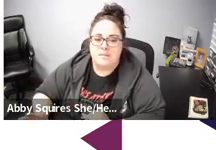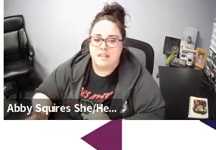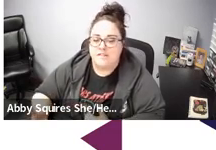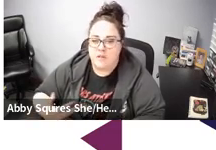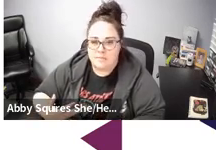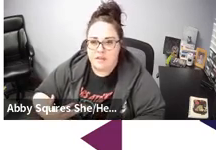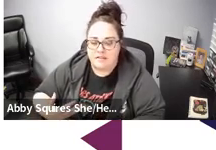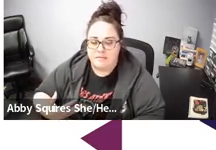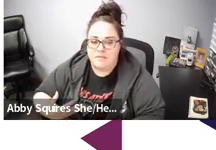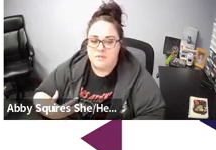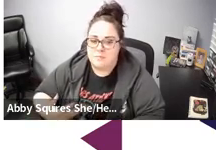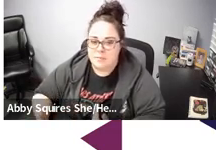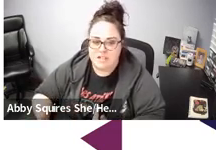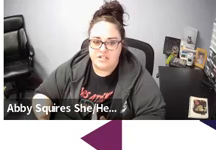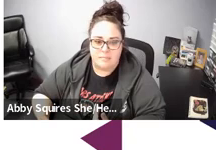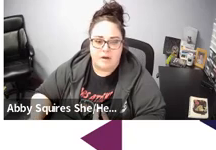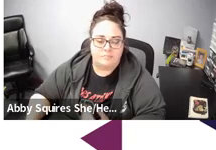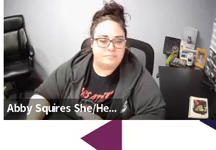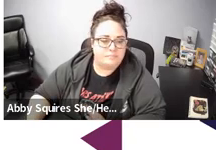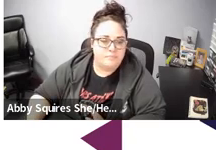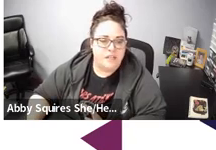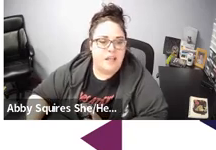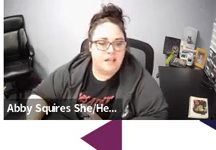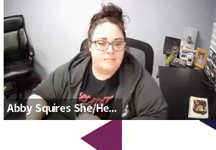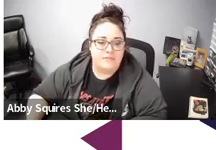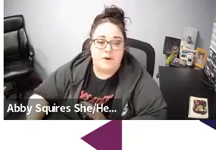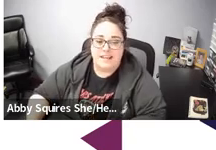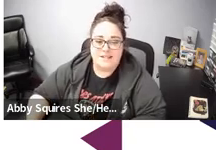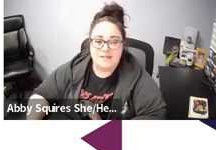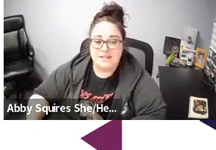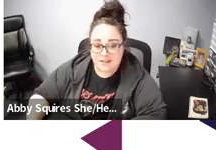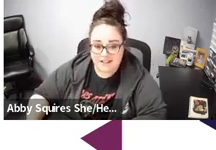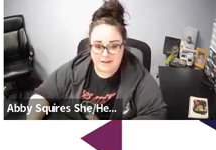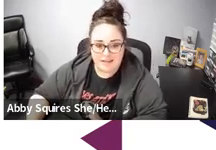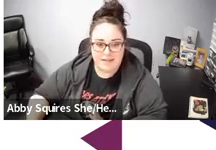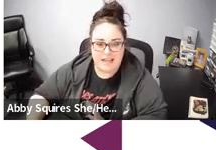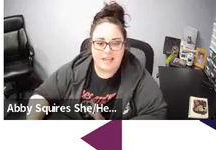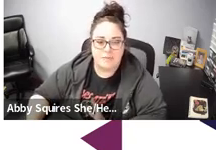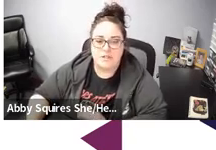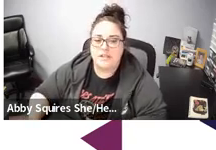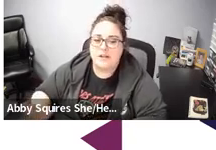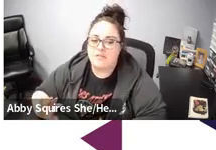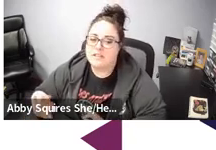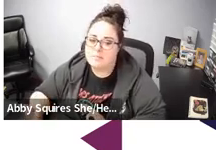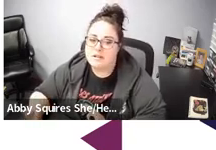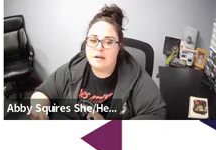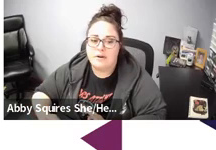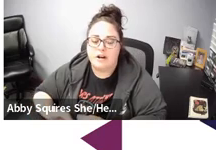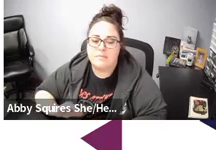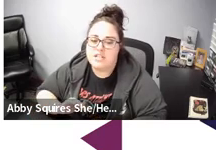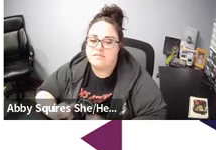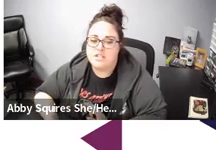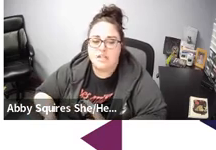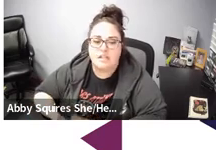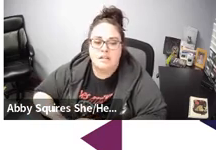gaming is something that I've always been super passionate about. And before I get too into talking about gaming, we do need to go over a little bit about